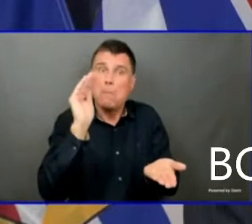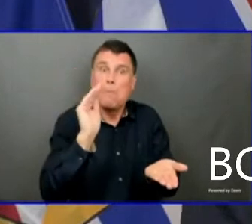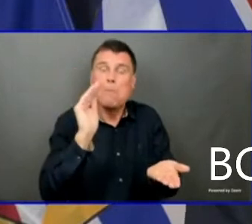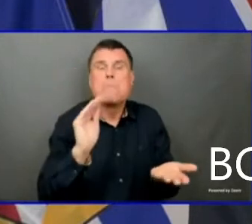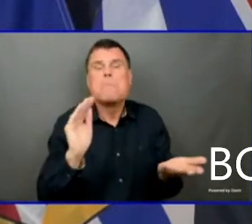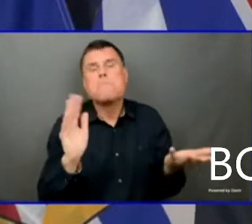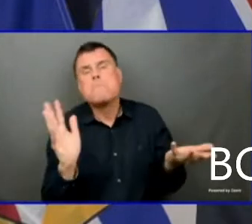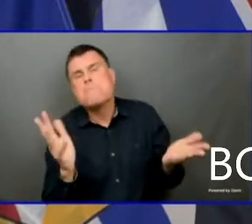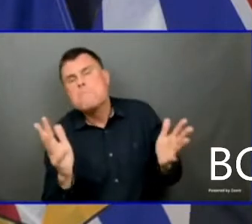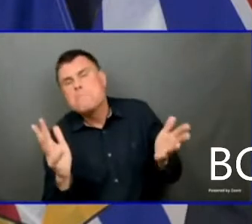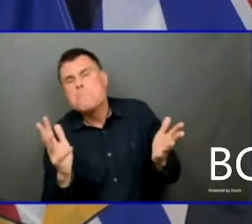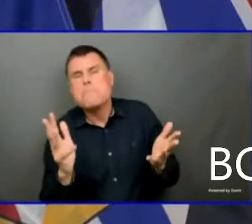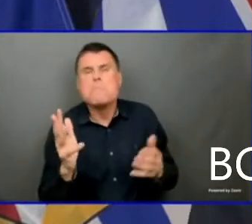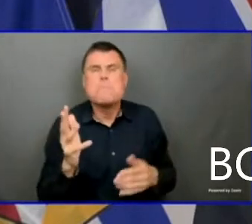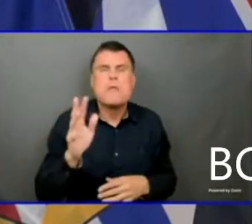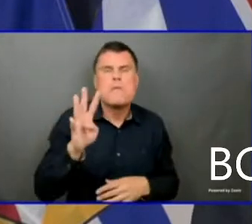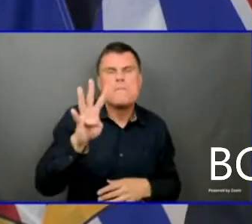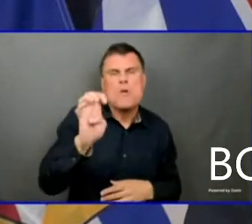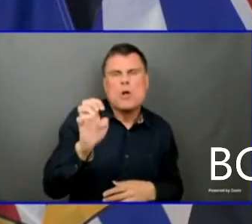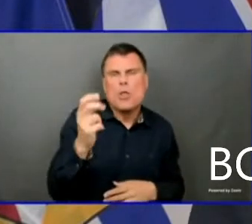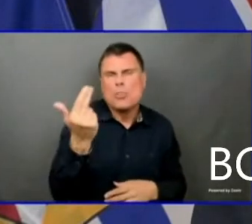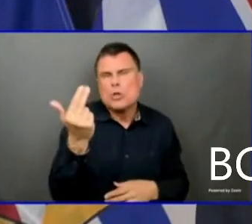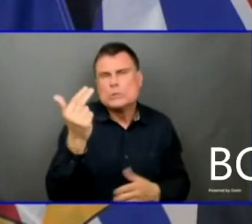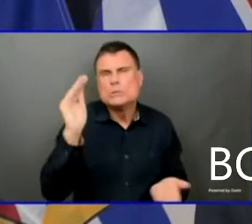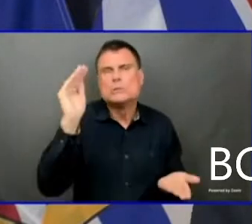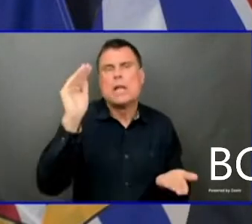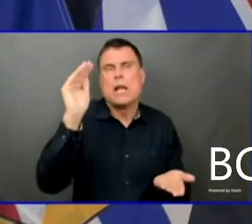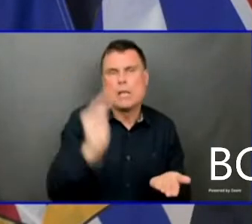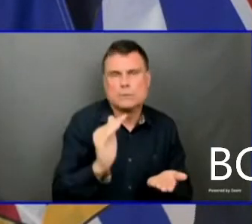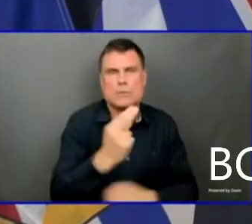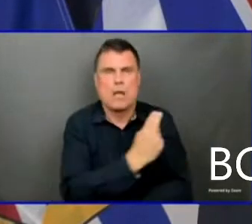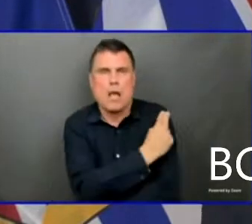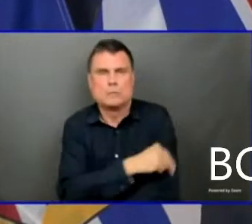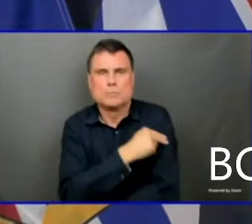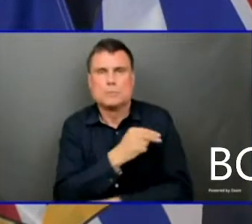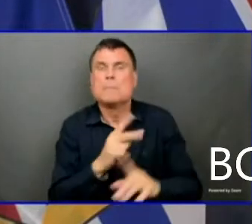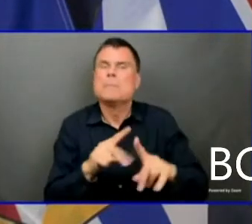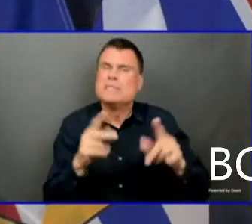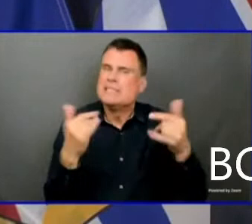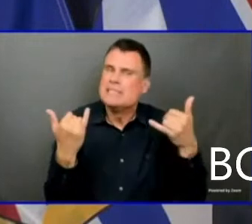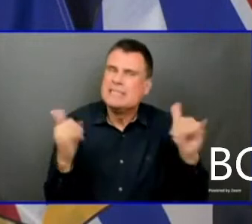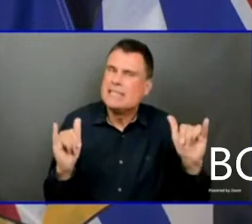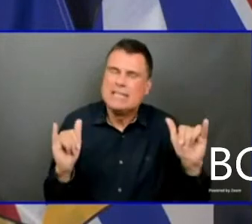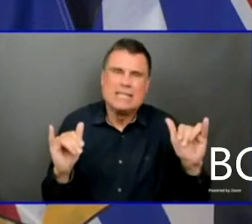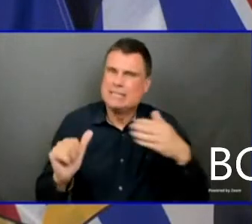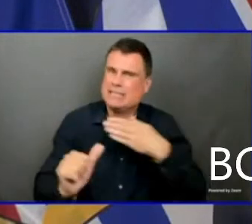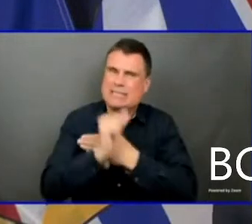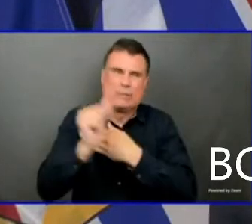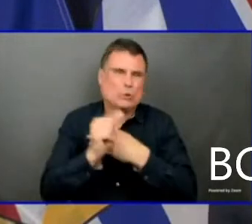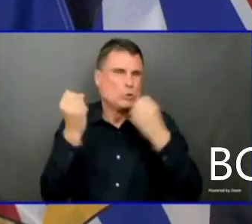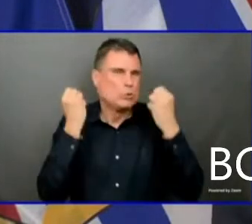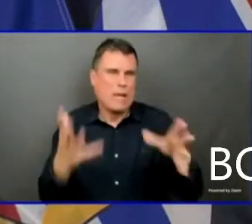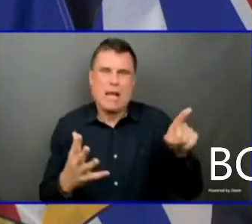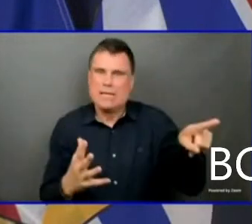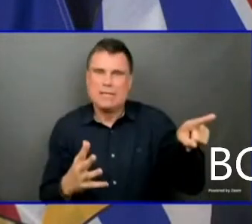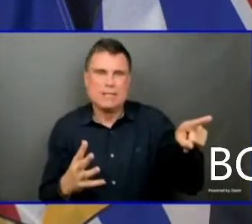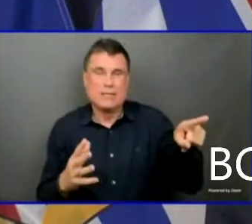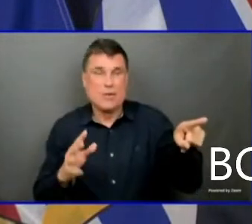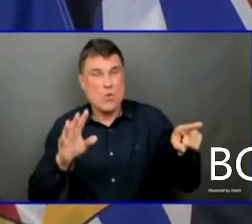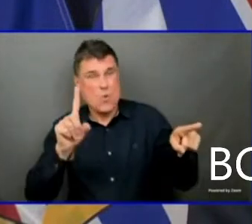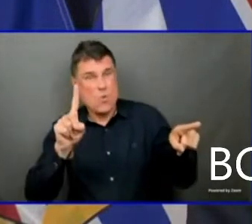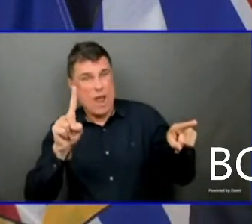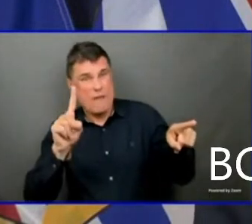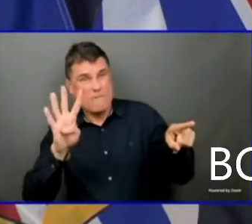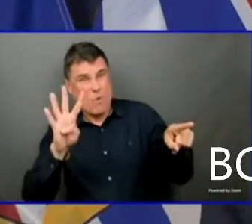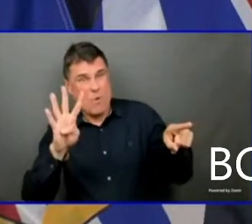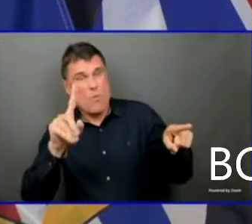413 today in hospitalizations. Still way too high, 141 in critical care, still way too high. And the greatest